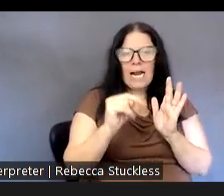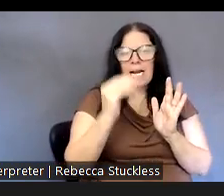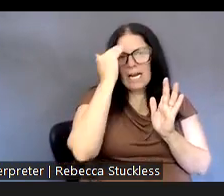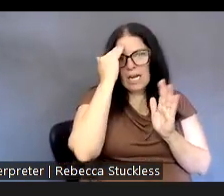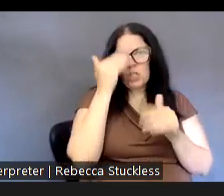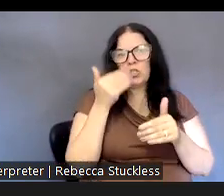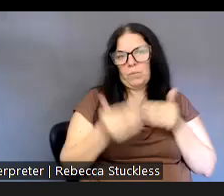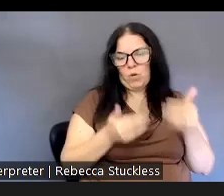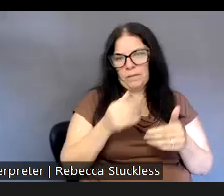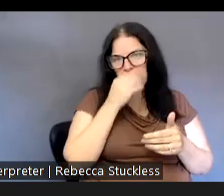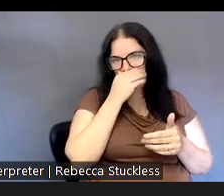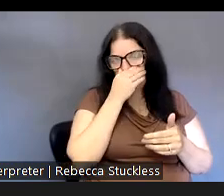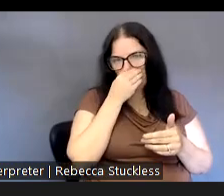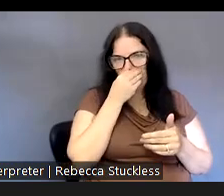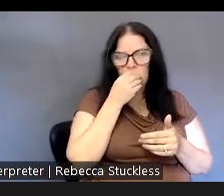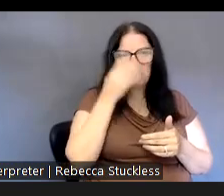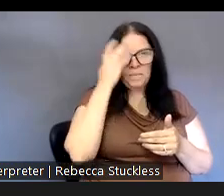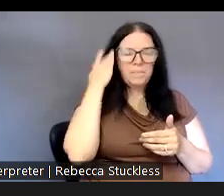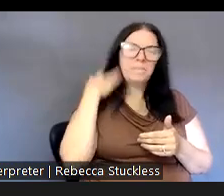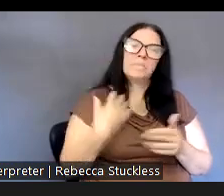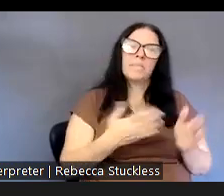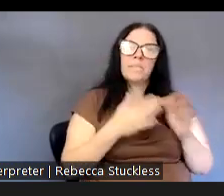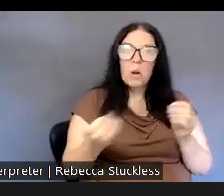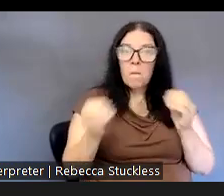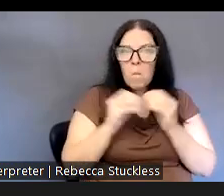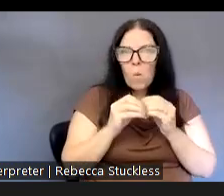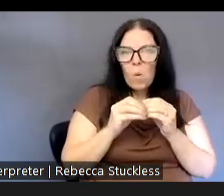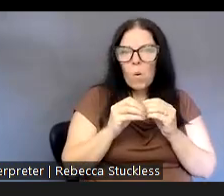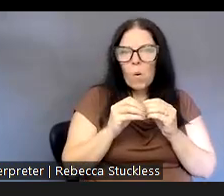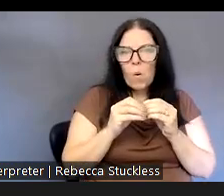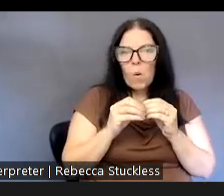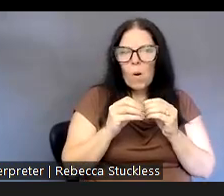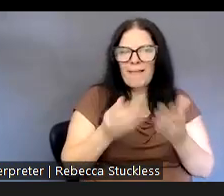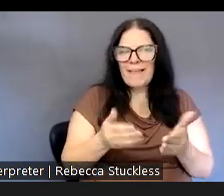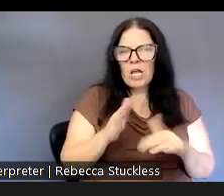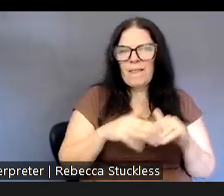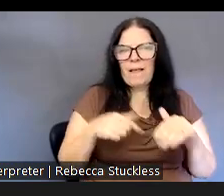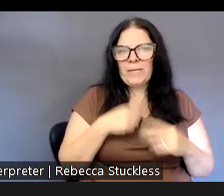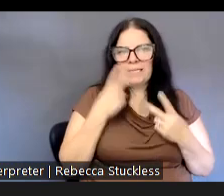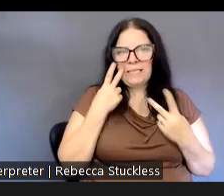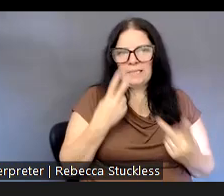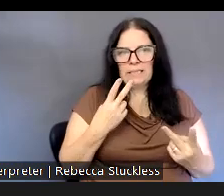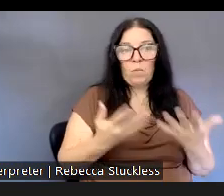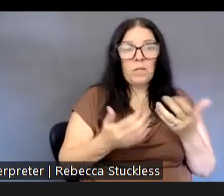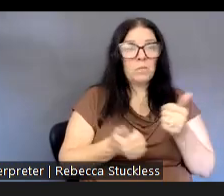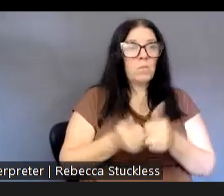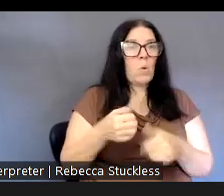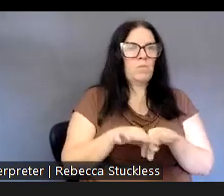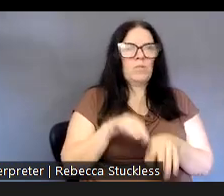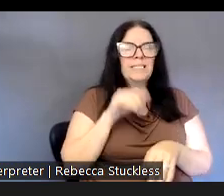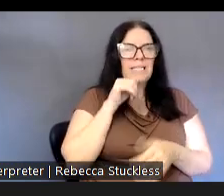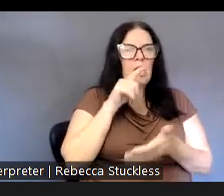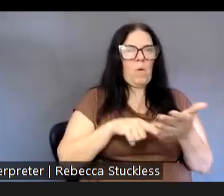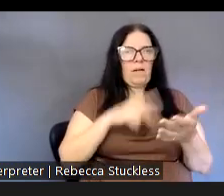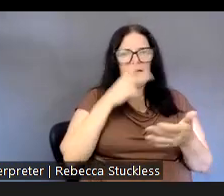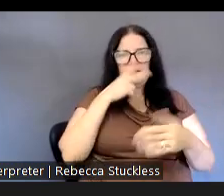processes. There's more to the picture than meets the eye. What's most important isn't what appears on the